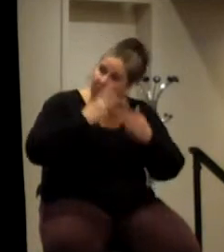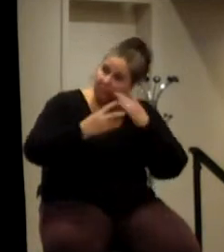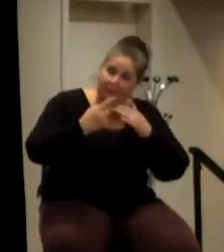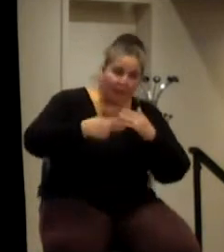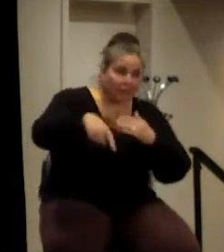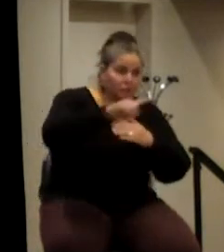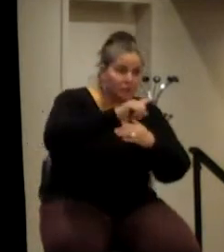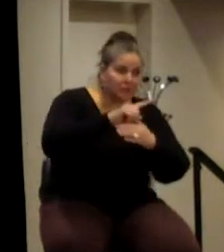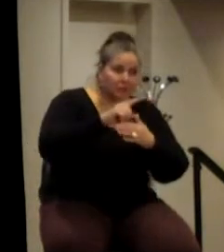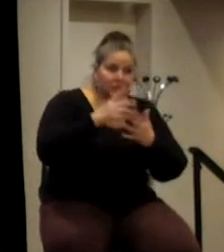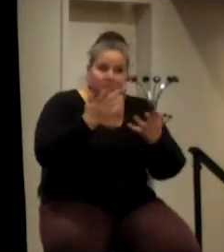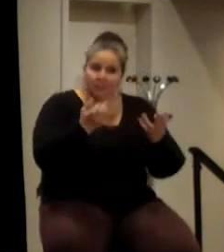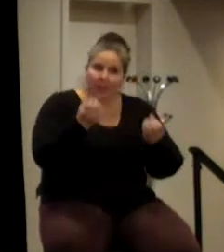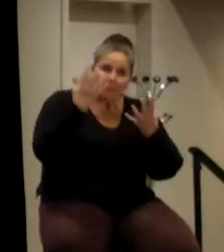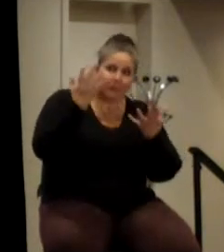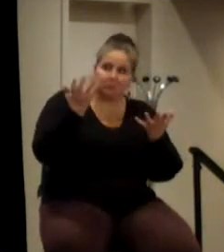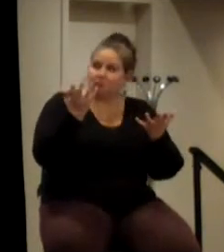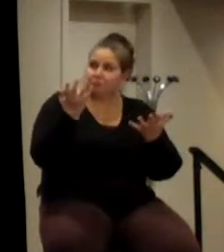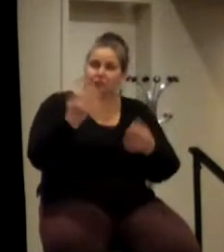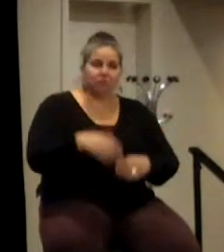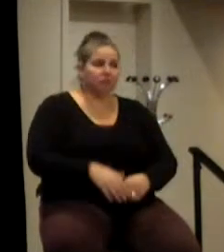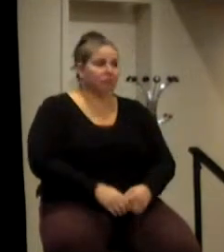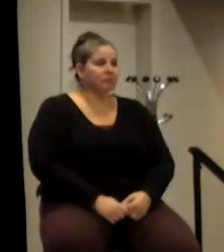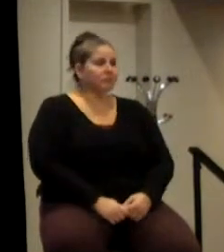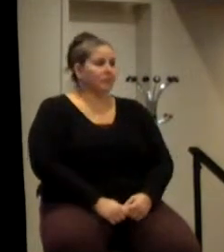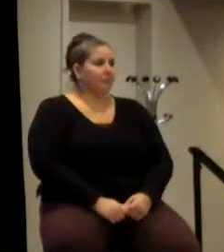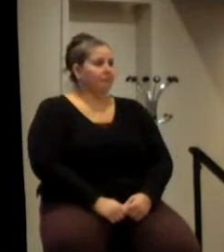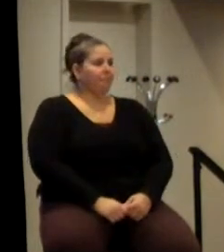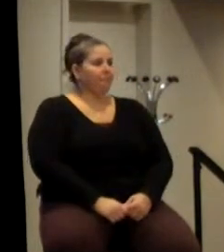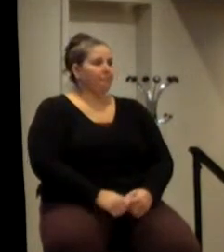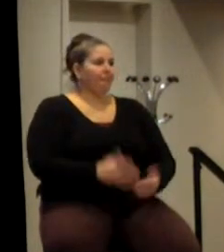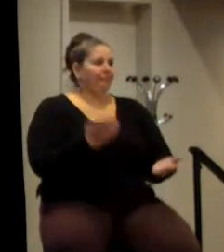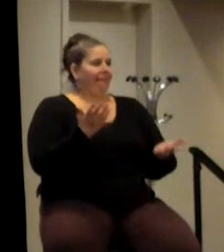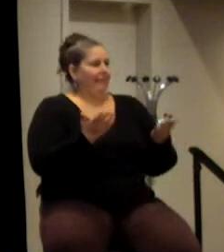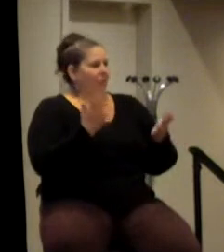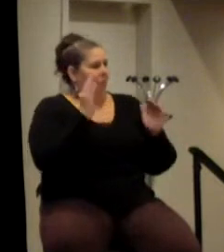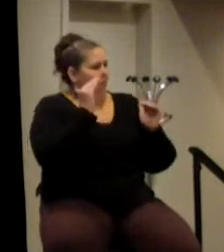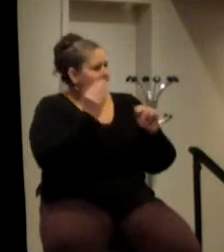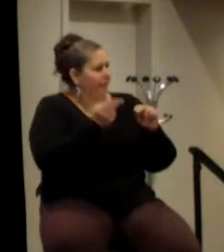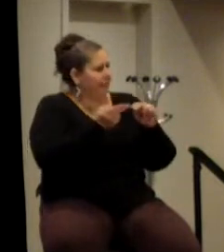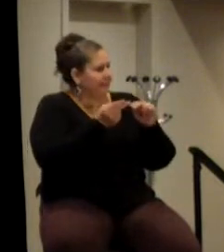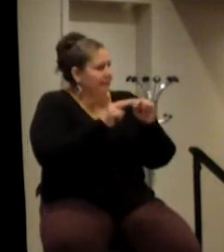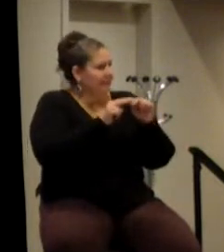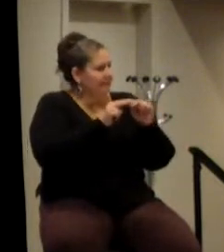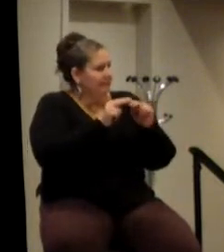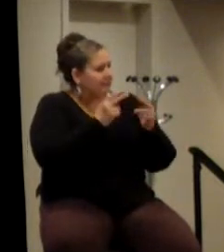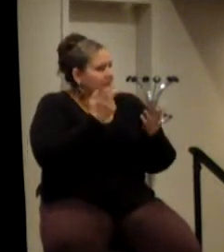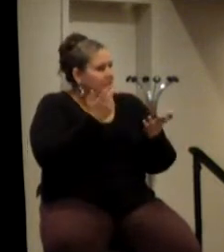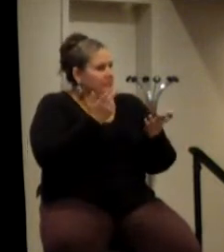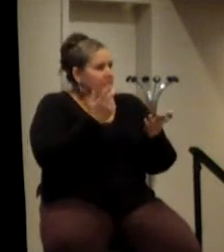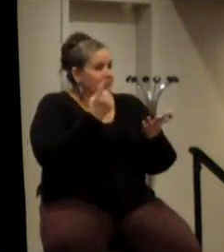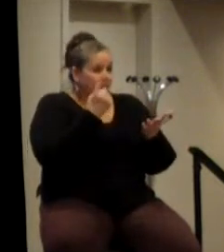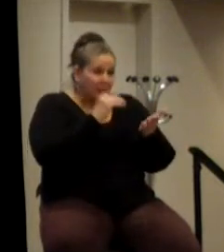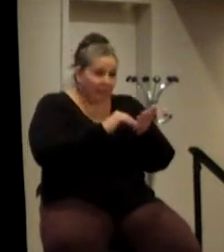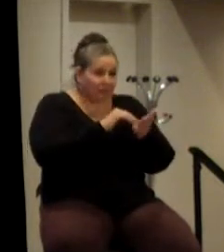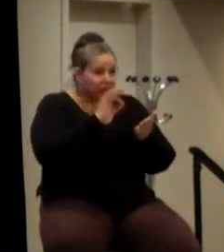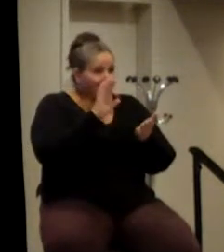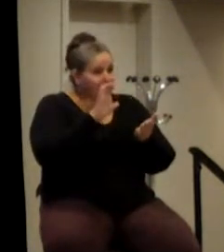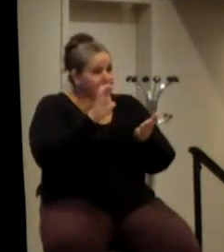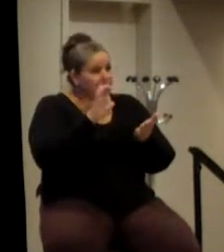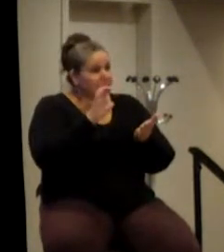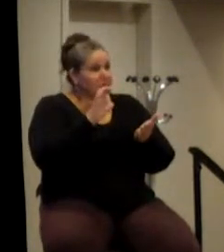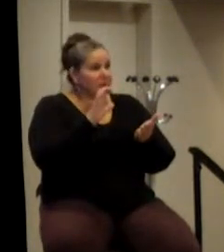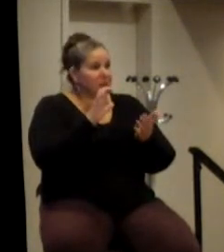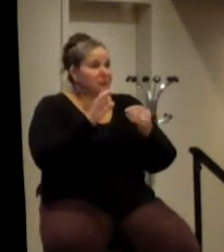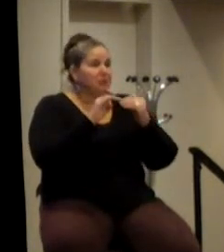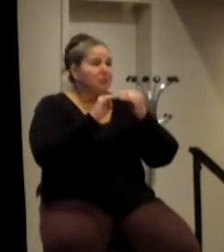get our 1,900. Maybe it might go up a little bit, but we'll have that at least for the next few weeks. So,